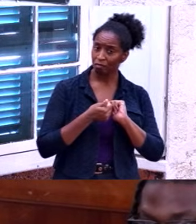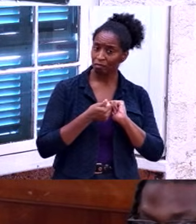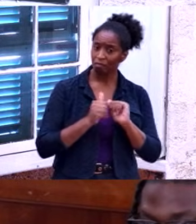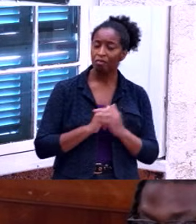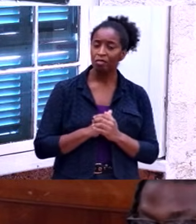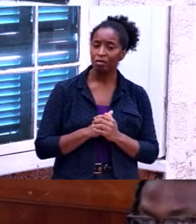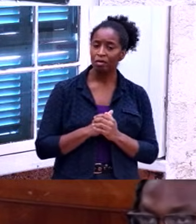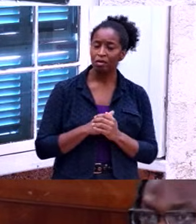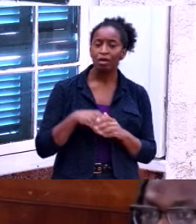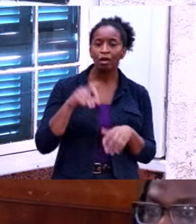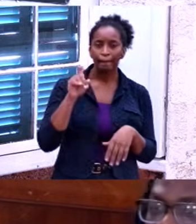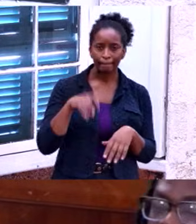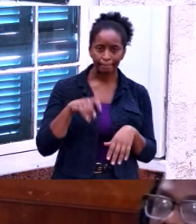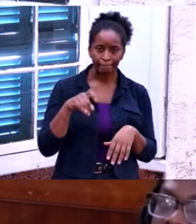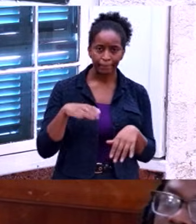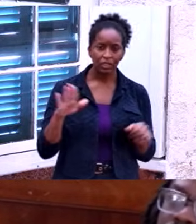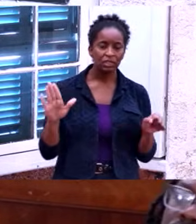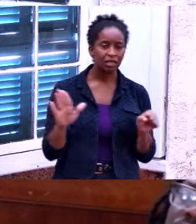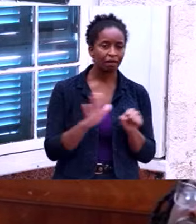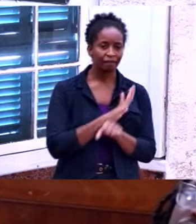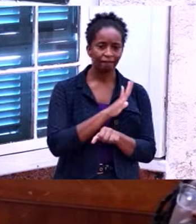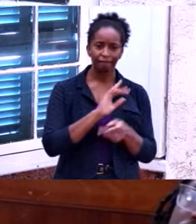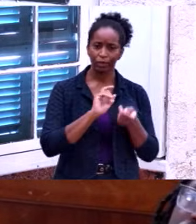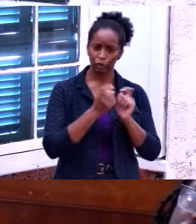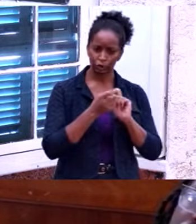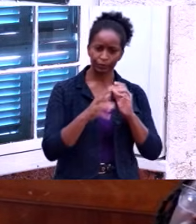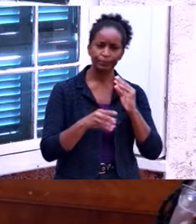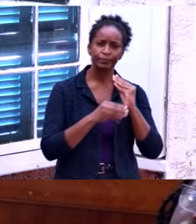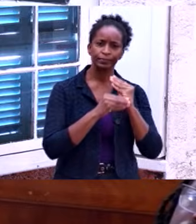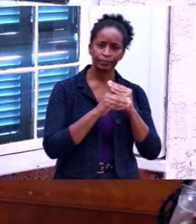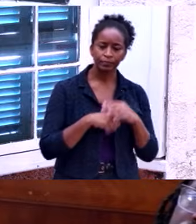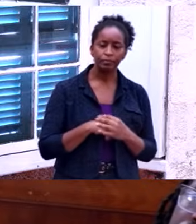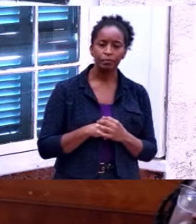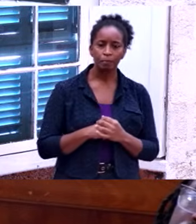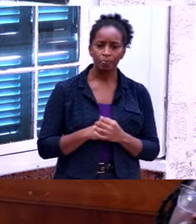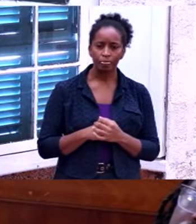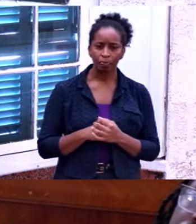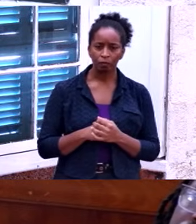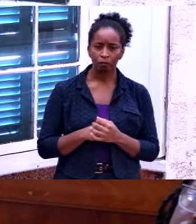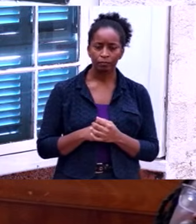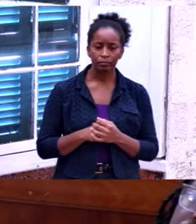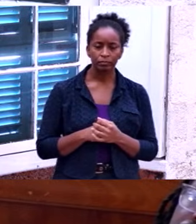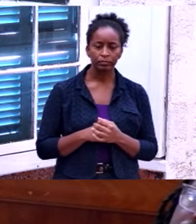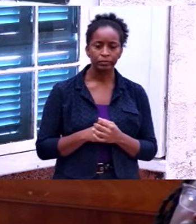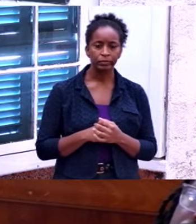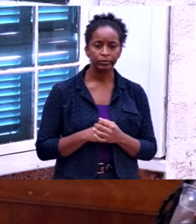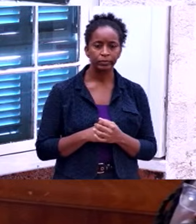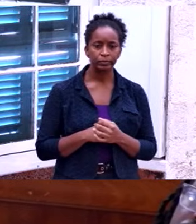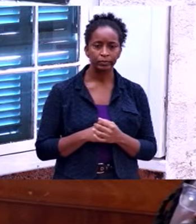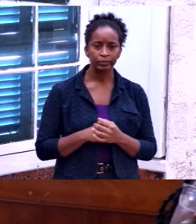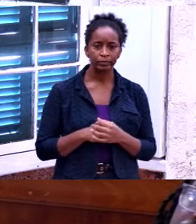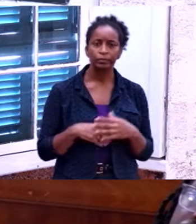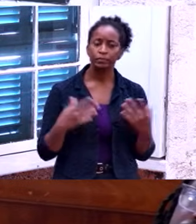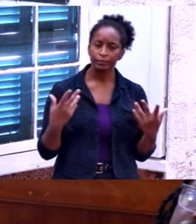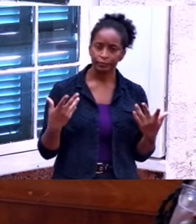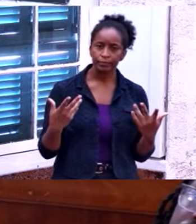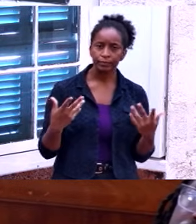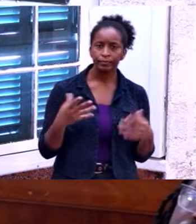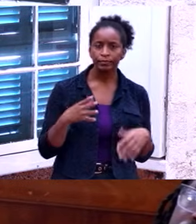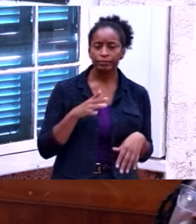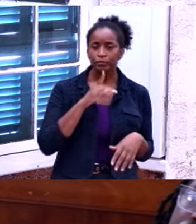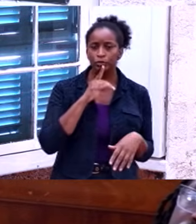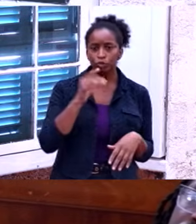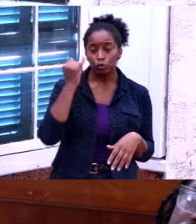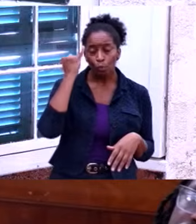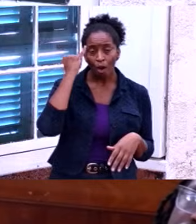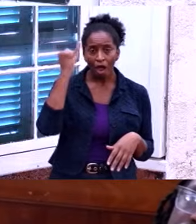it in constitutional theory a constitutional health check. Suggested every 10 or 15 years, even 20 years.